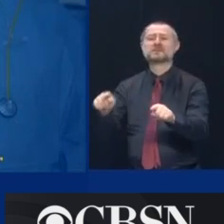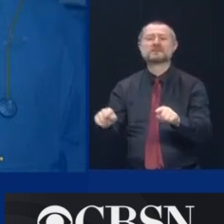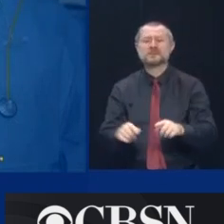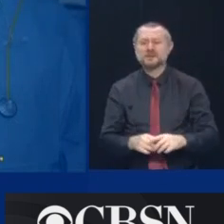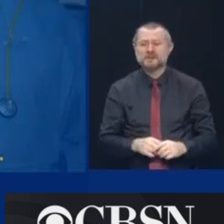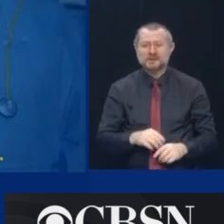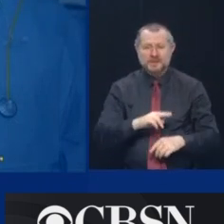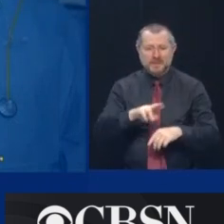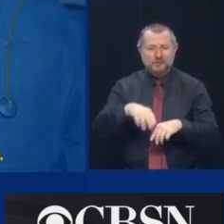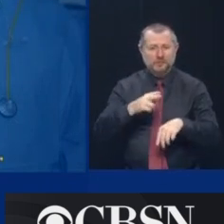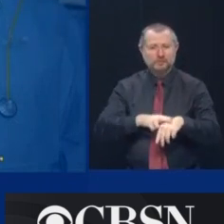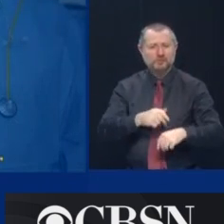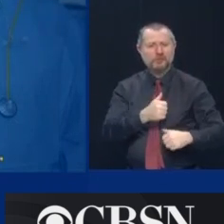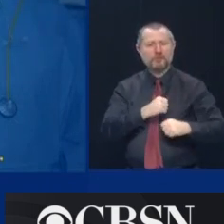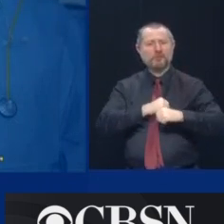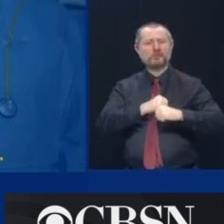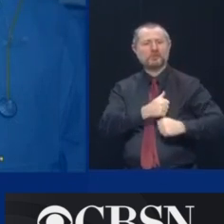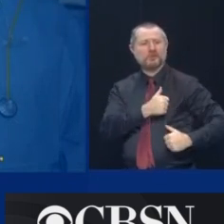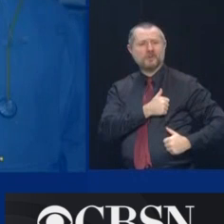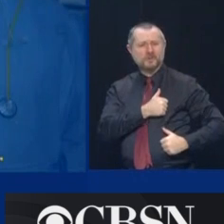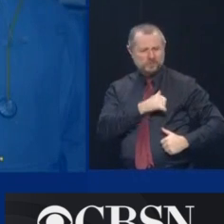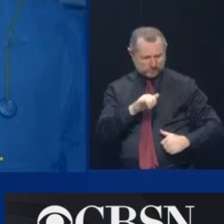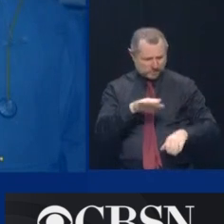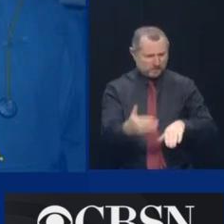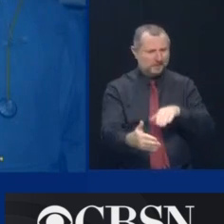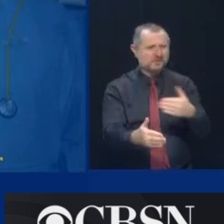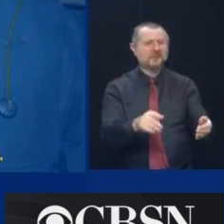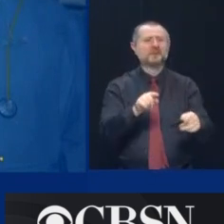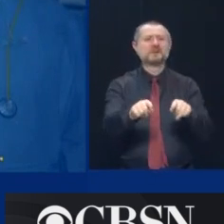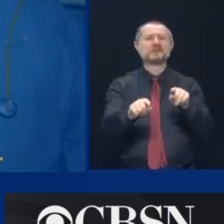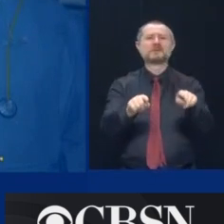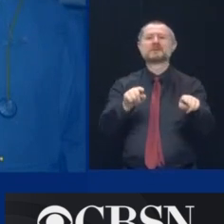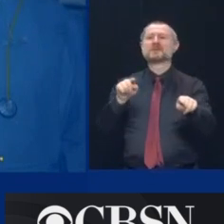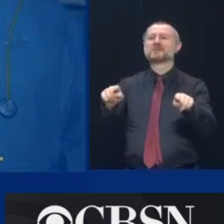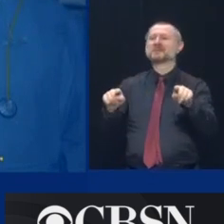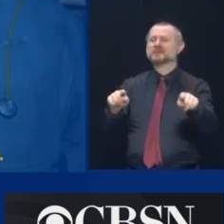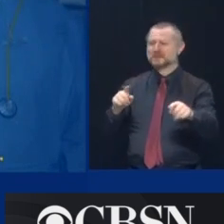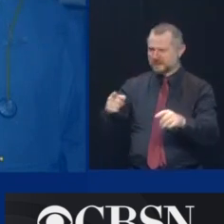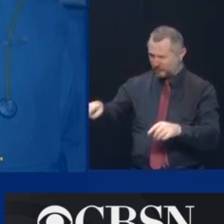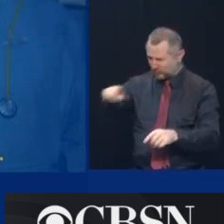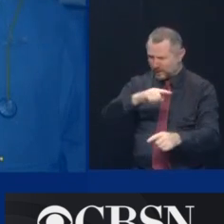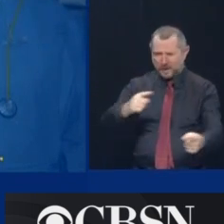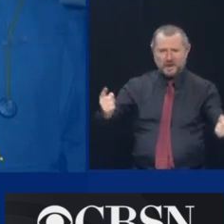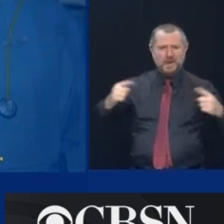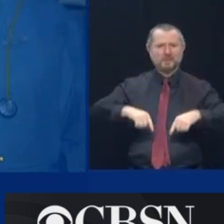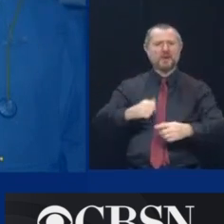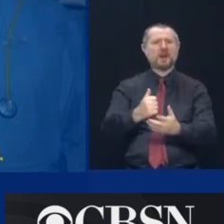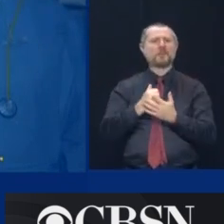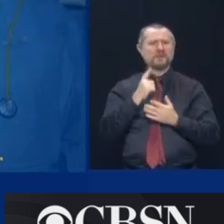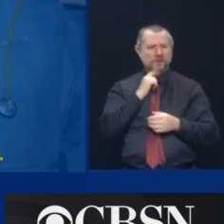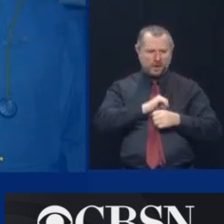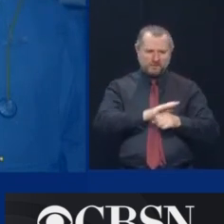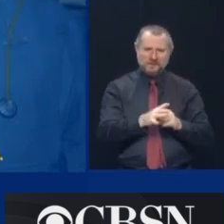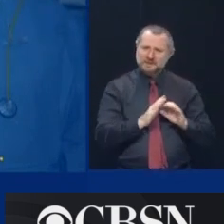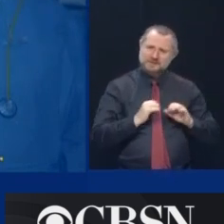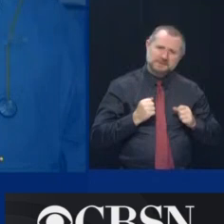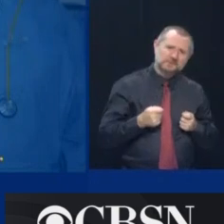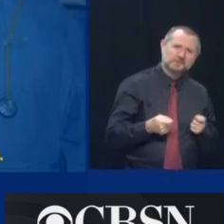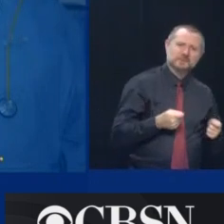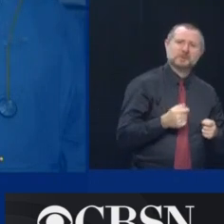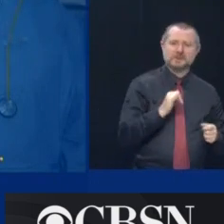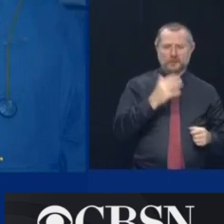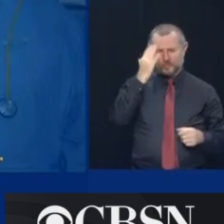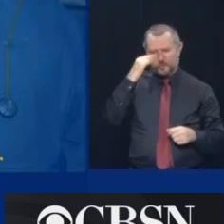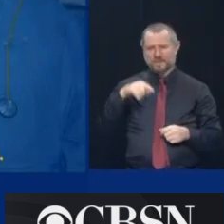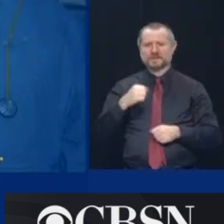National Guards people who died to get us through COVID. That's why this is a special Thanksgiving.